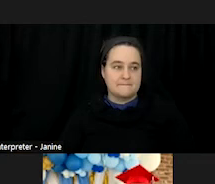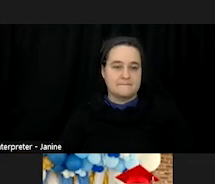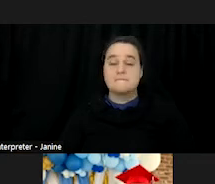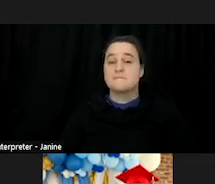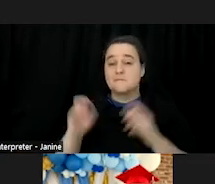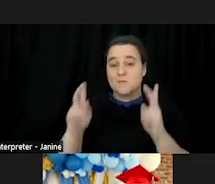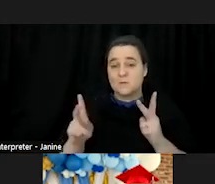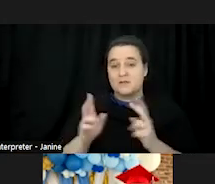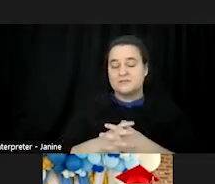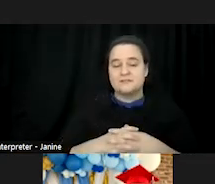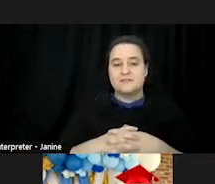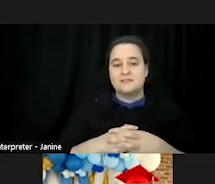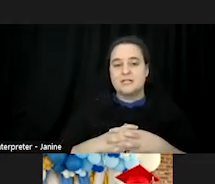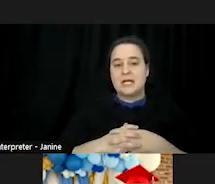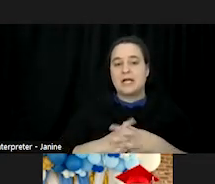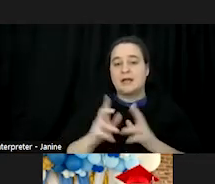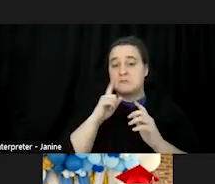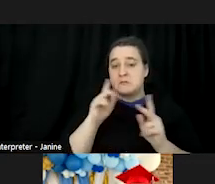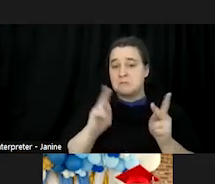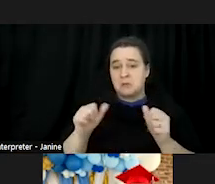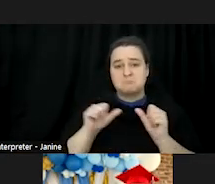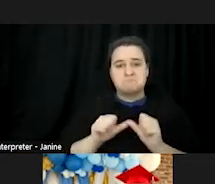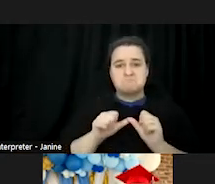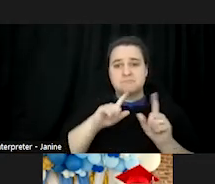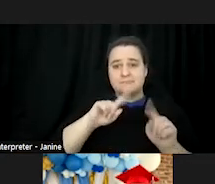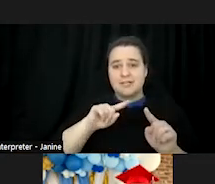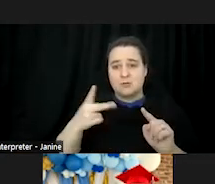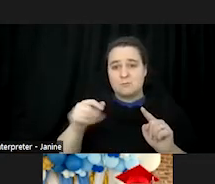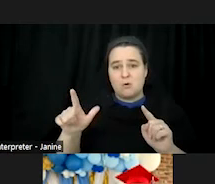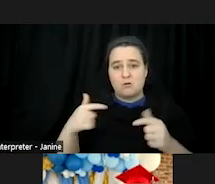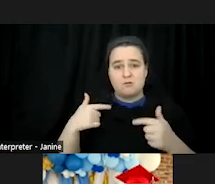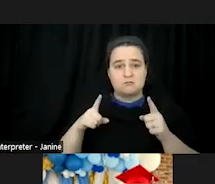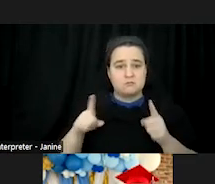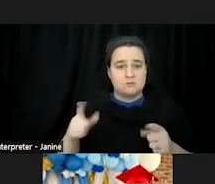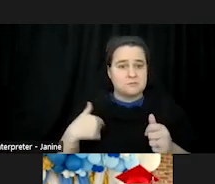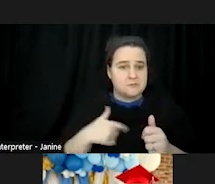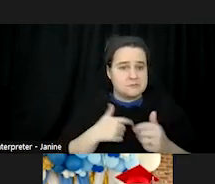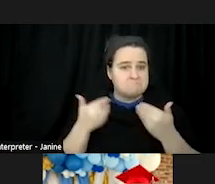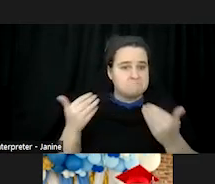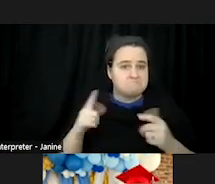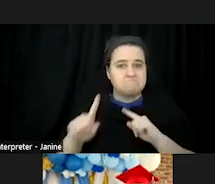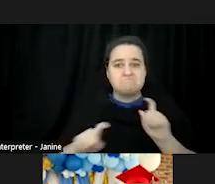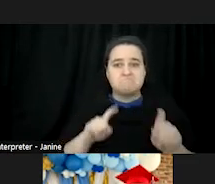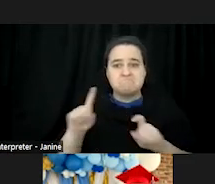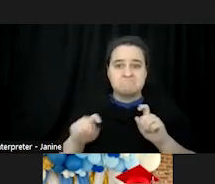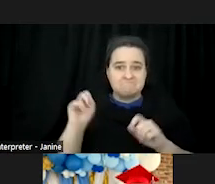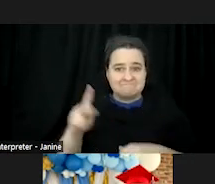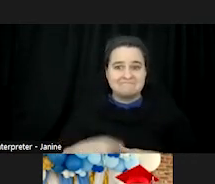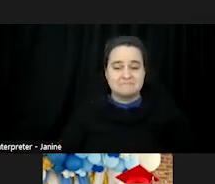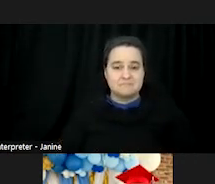Okay, I think people can continue doing the poll while we go ahead with some more questions and